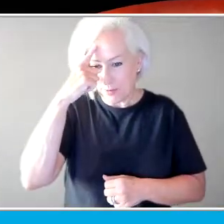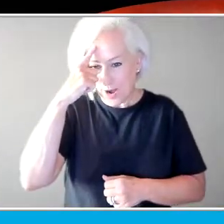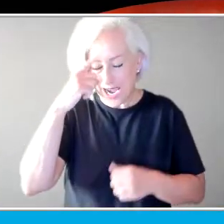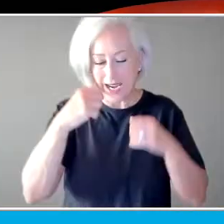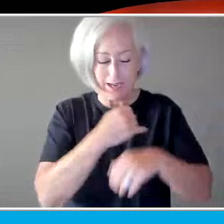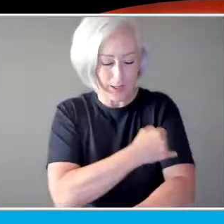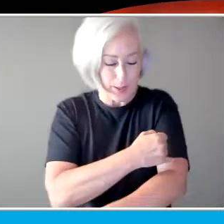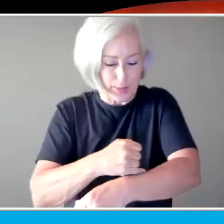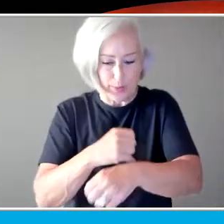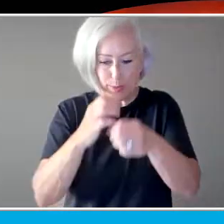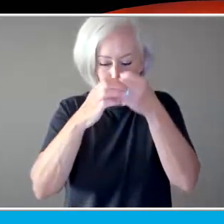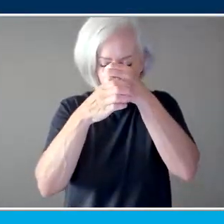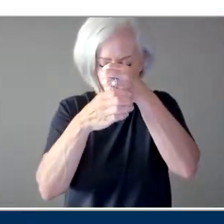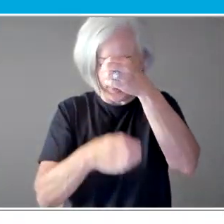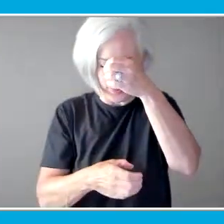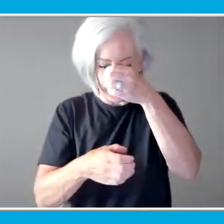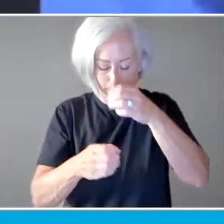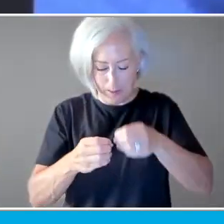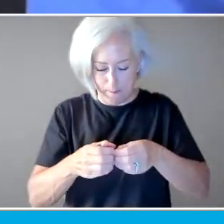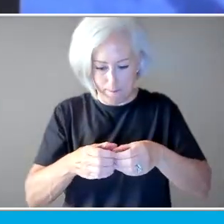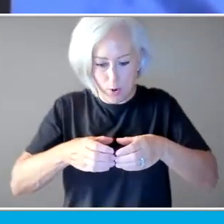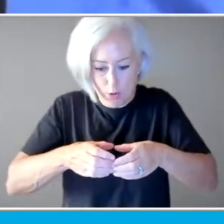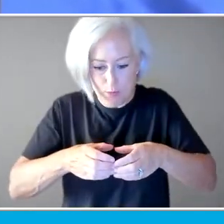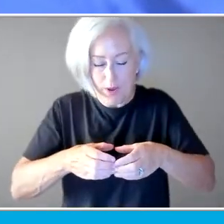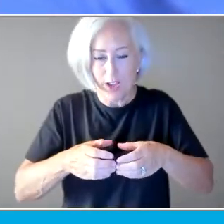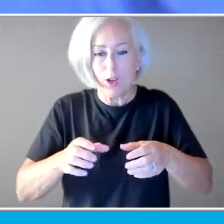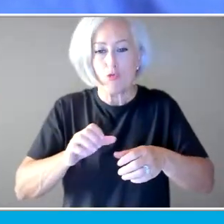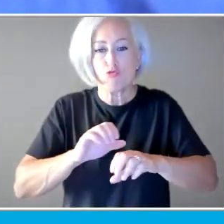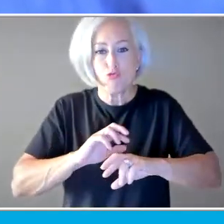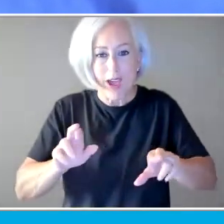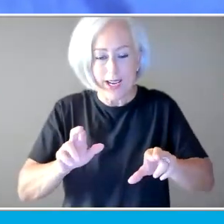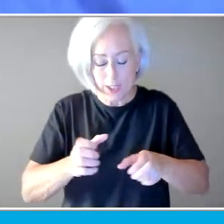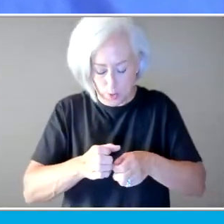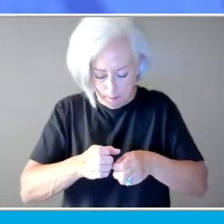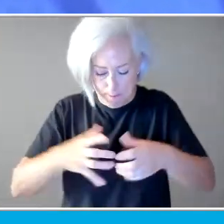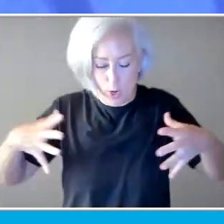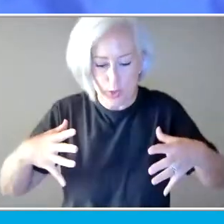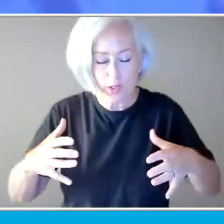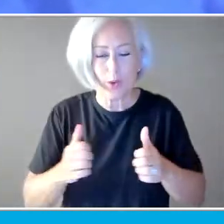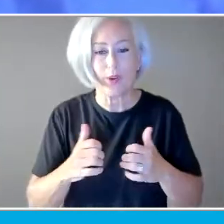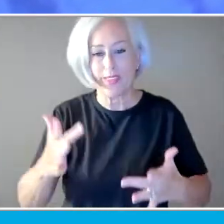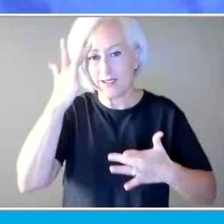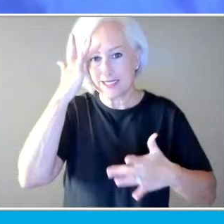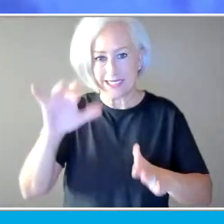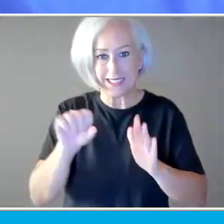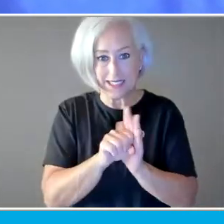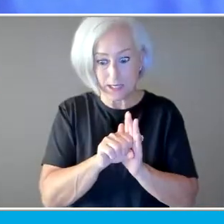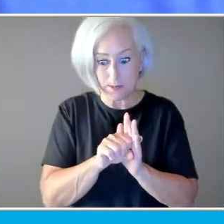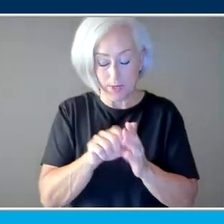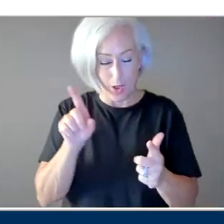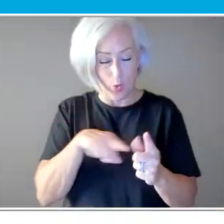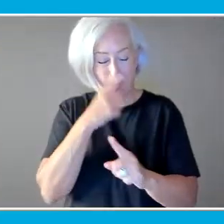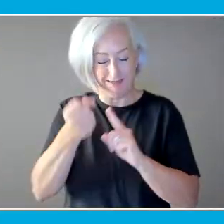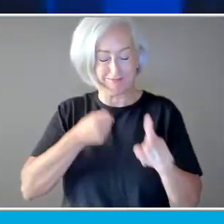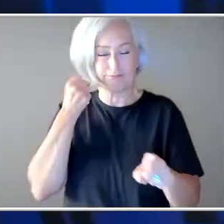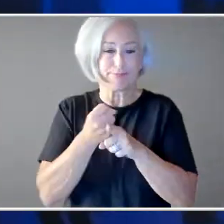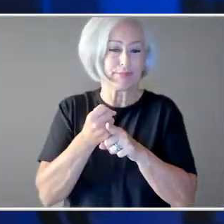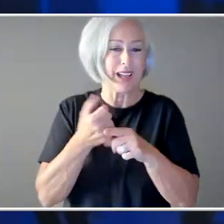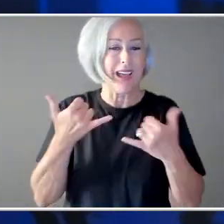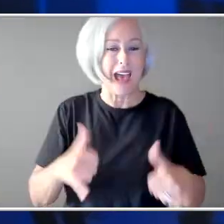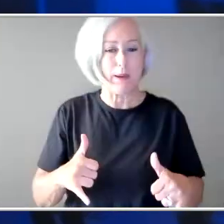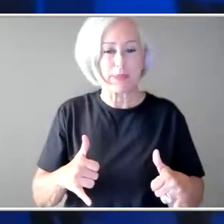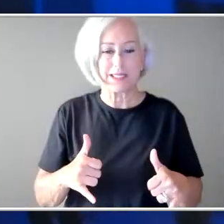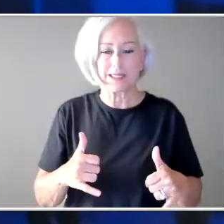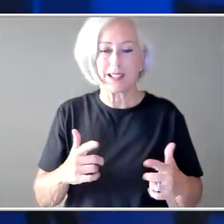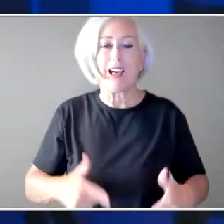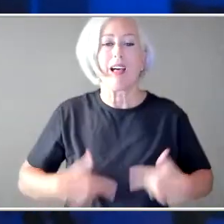to burst without showing any symptoms. And once they do show symptoms, it's often a life or death emergency. I'm Jessica Lovell